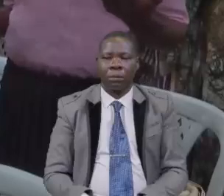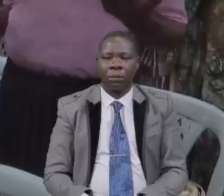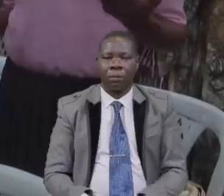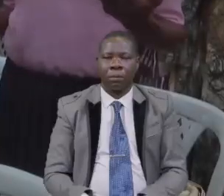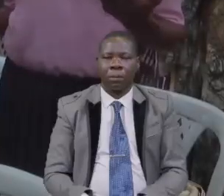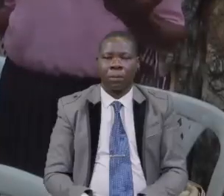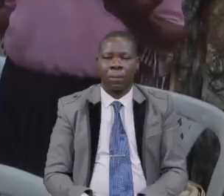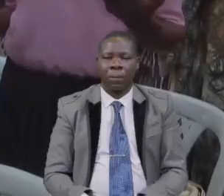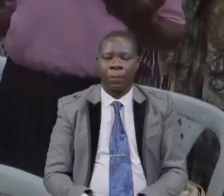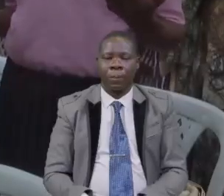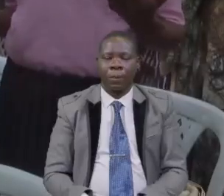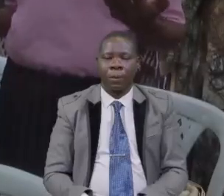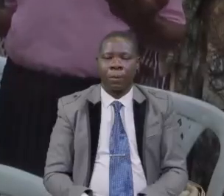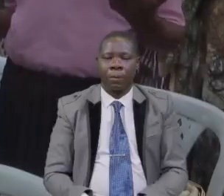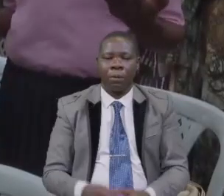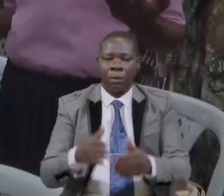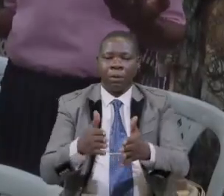Let it work